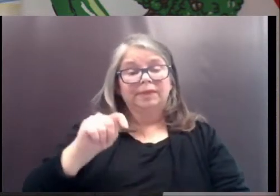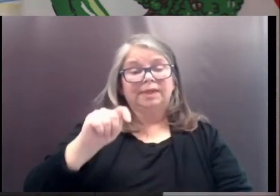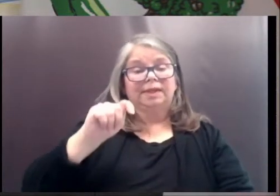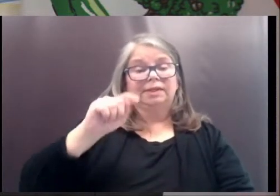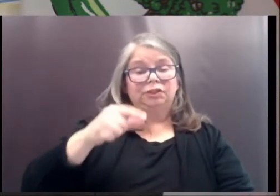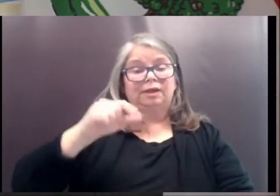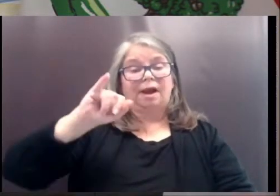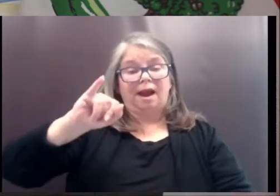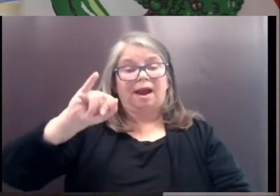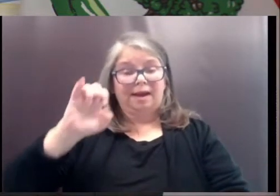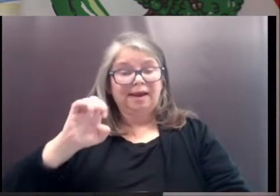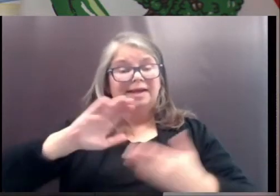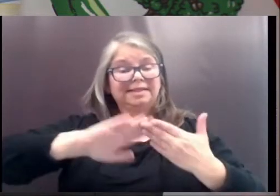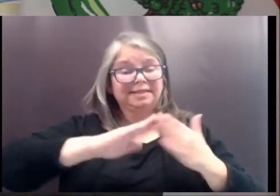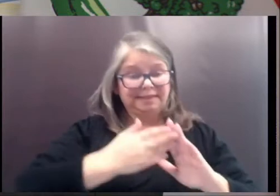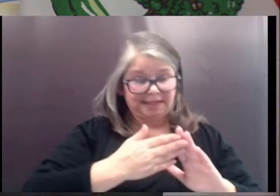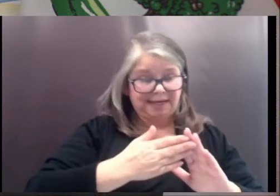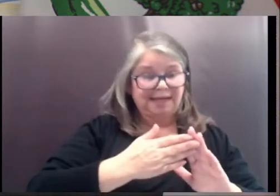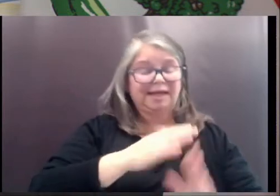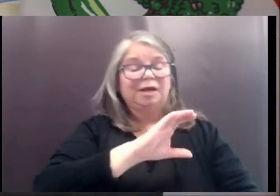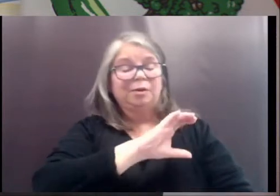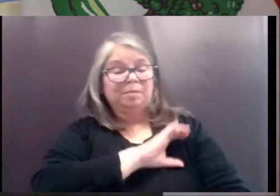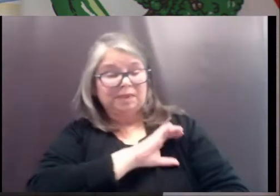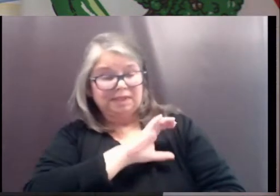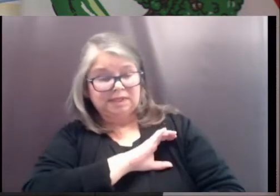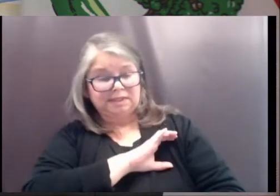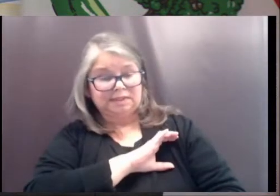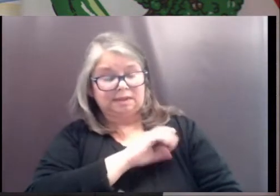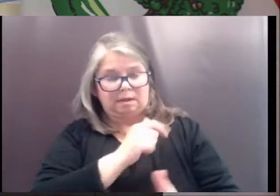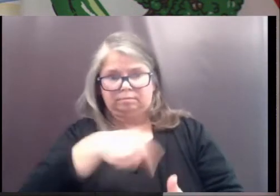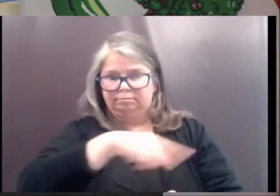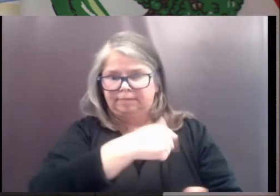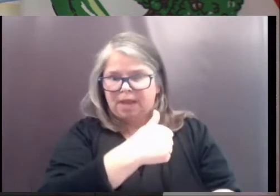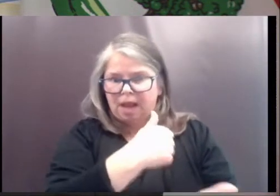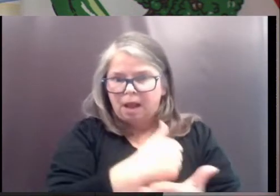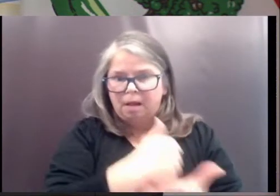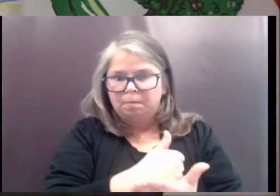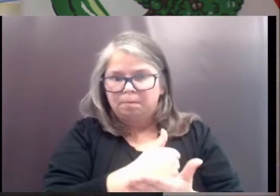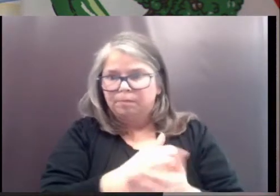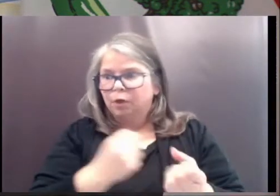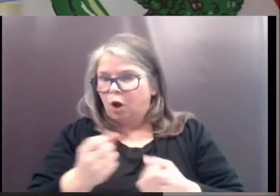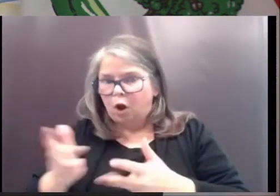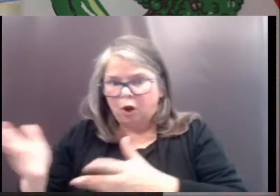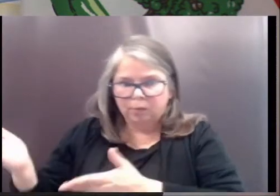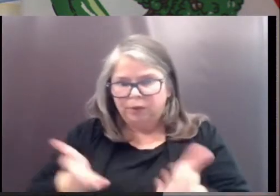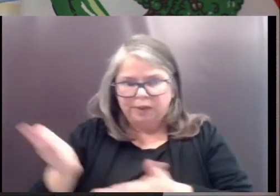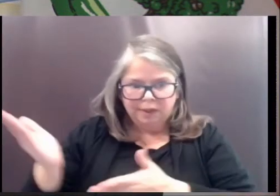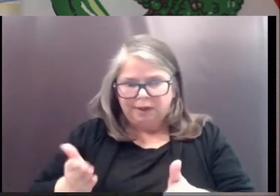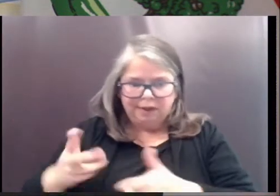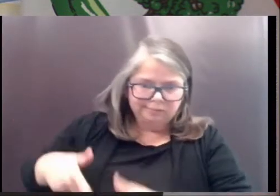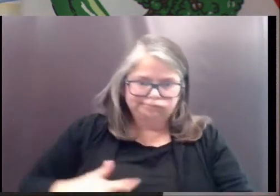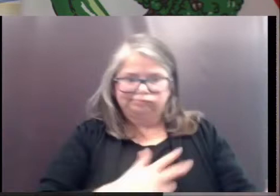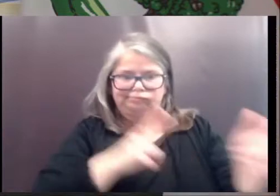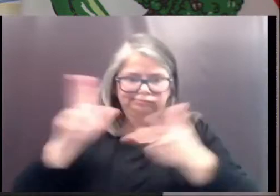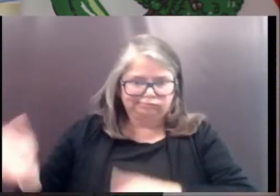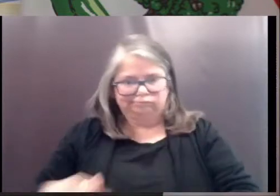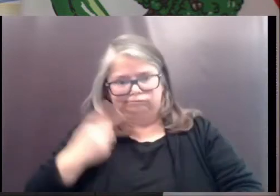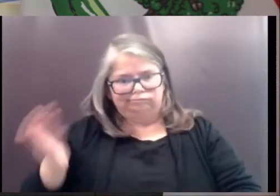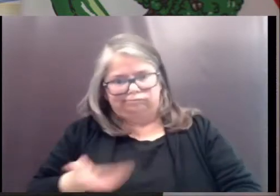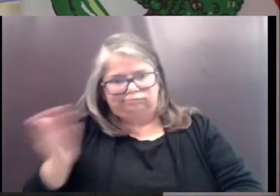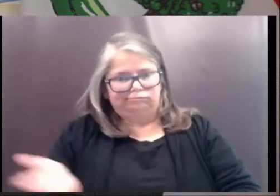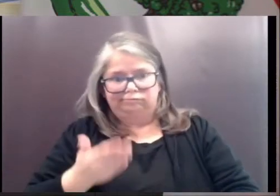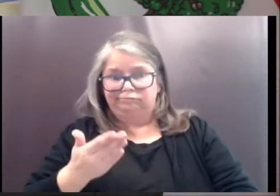who assisted us with getting those traffic lines moving. I don't think we anticipated the length of wait